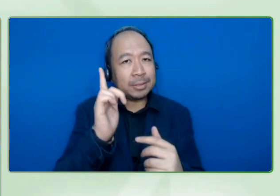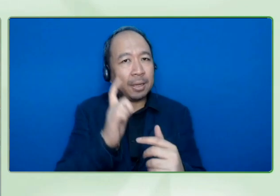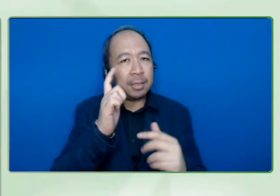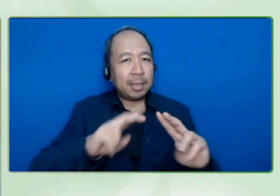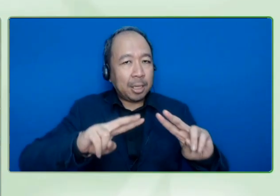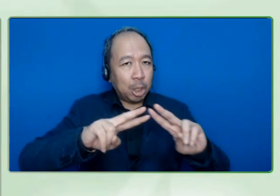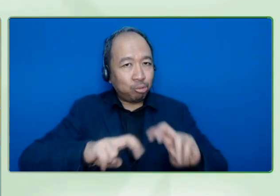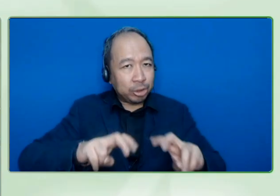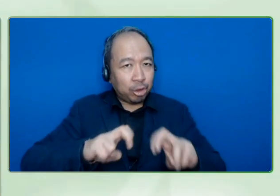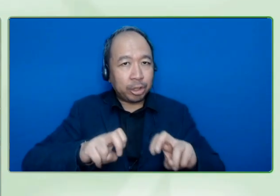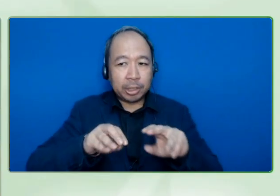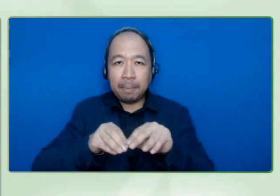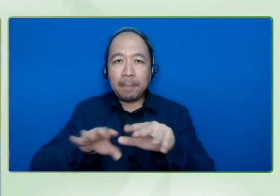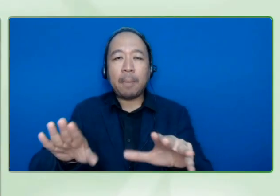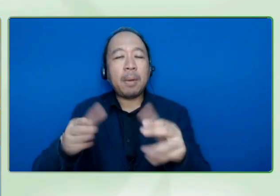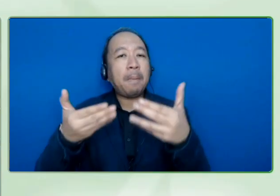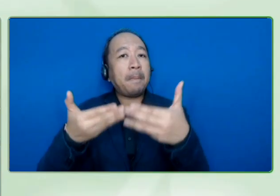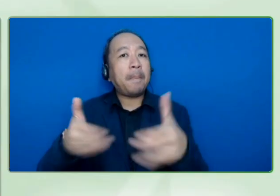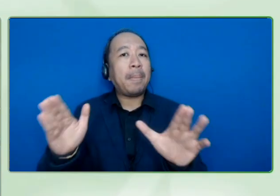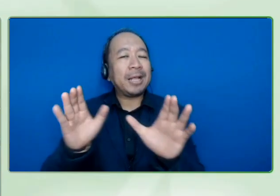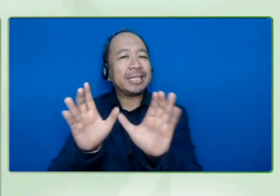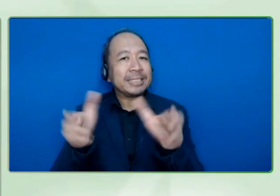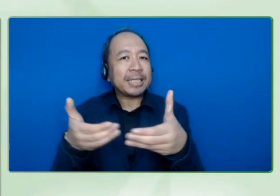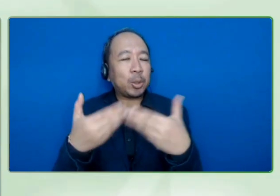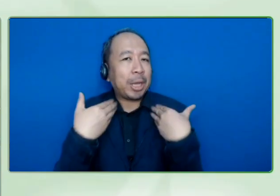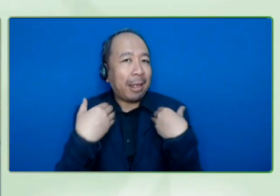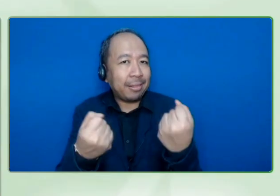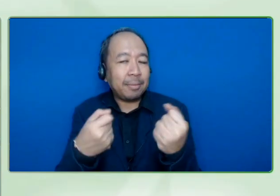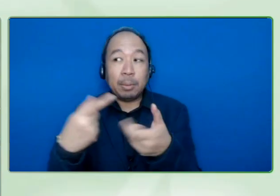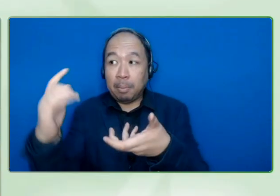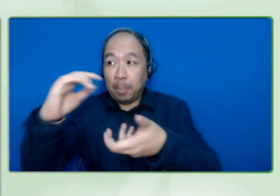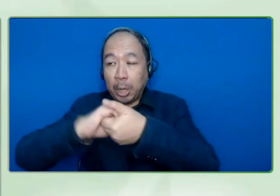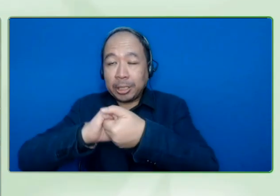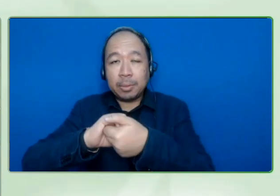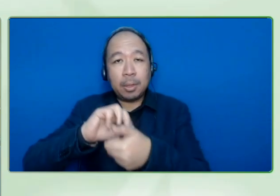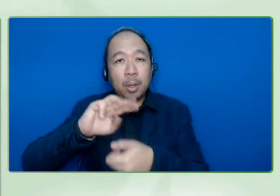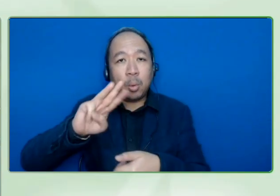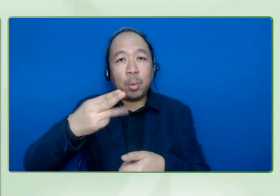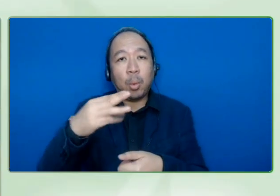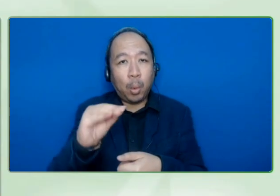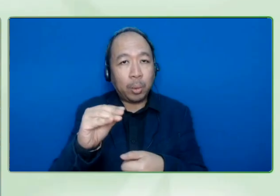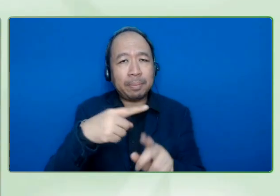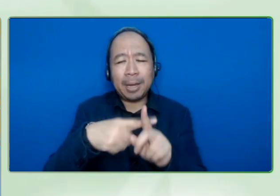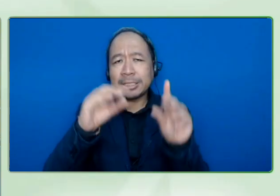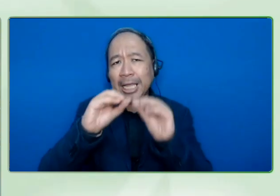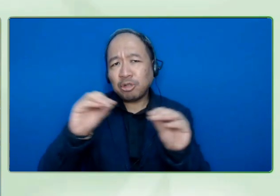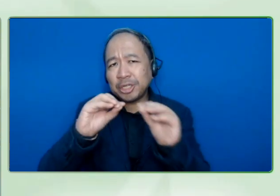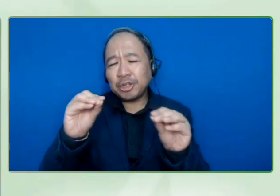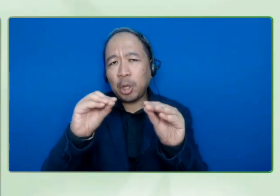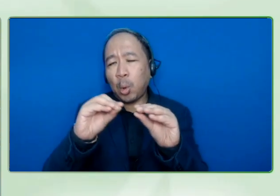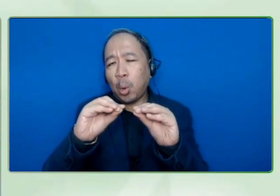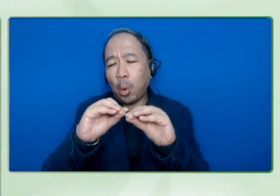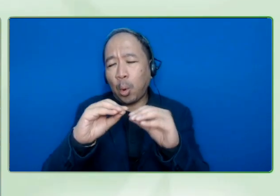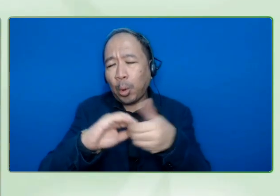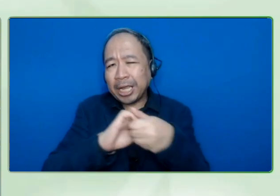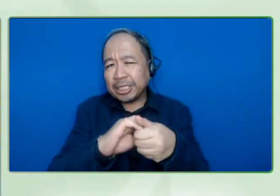public sector health or through partnerships with health organizations and education organizations, or health? For now, it's just health. Yeah, great.